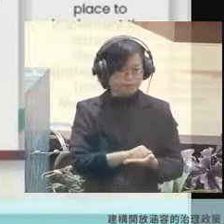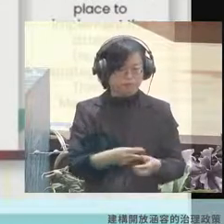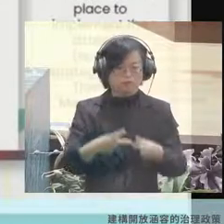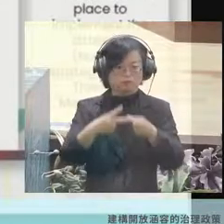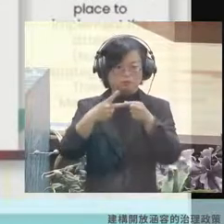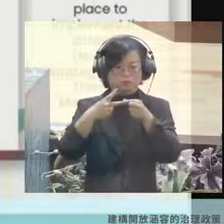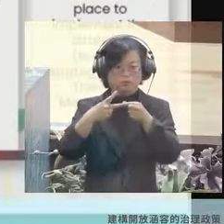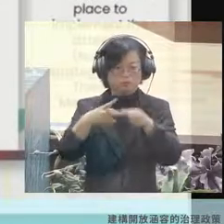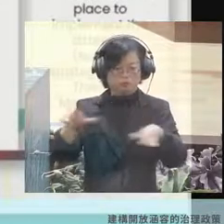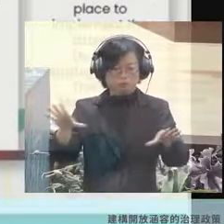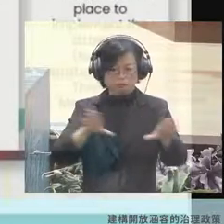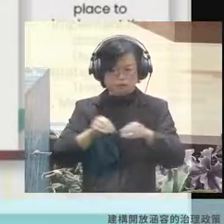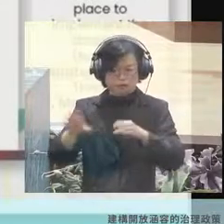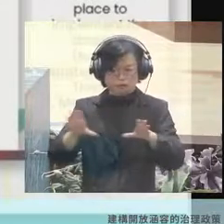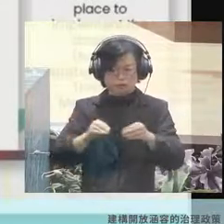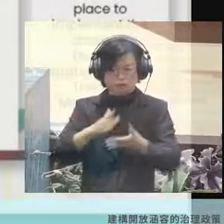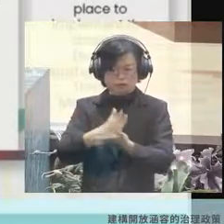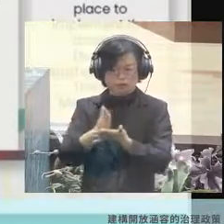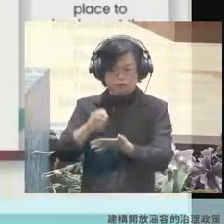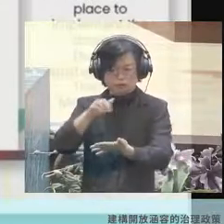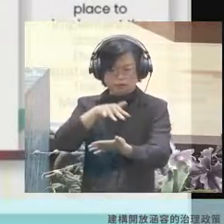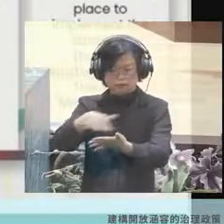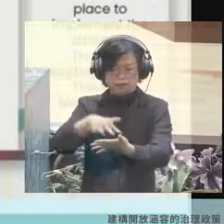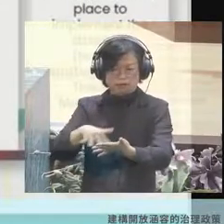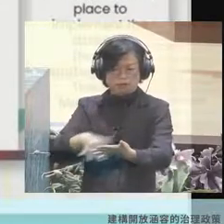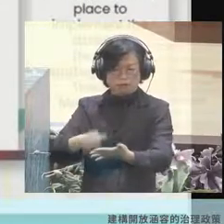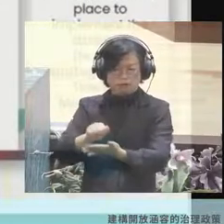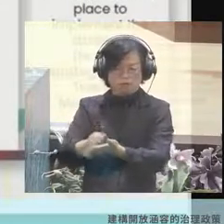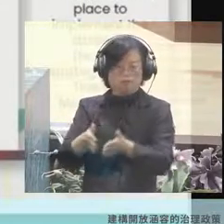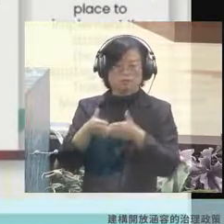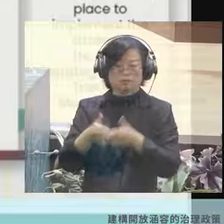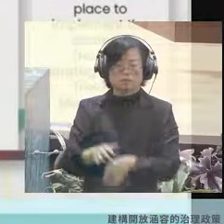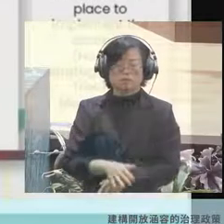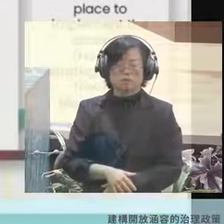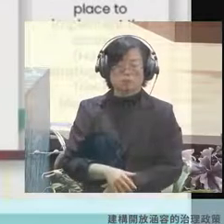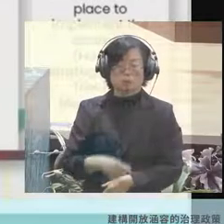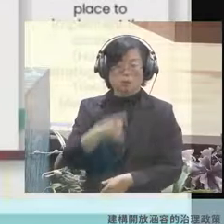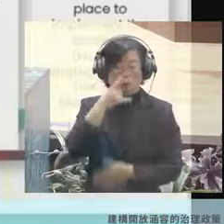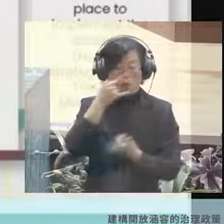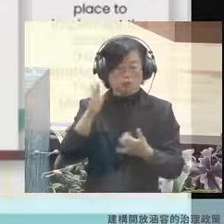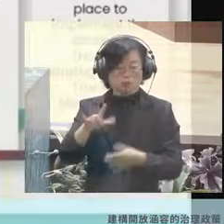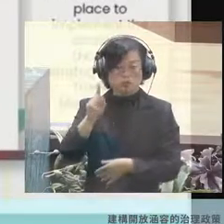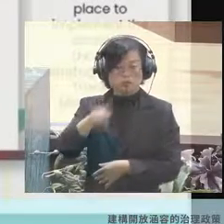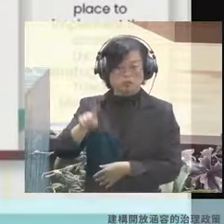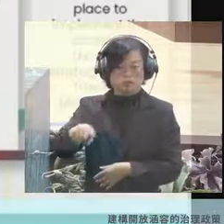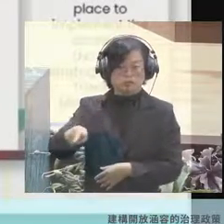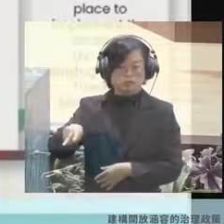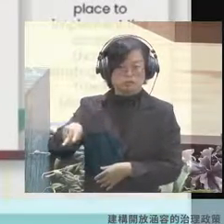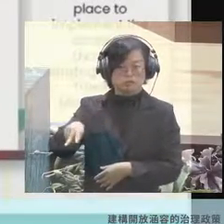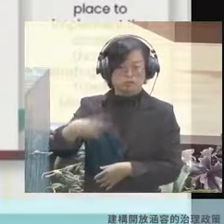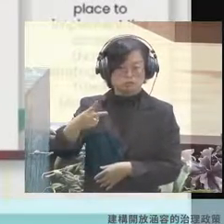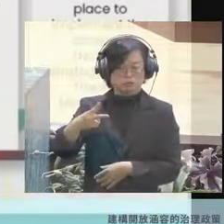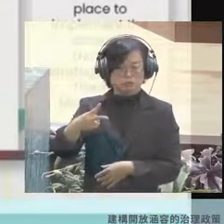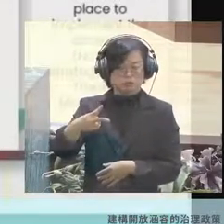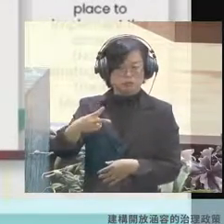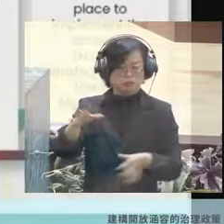included more than 1,200 data sets we have identified across the